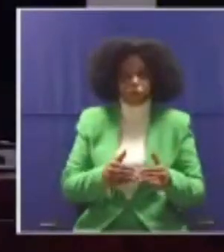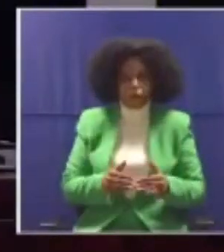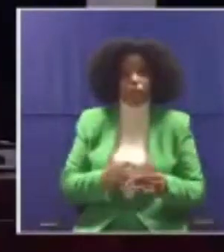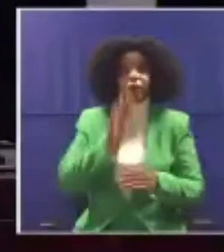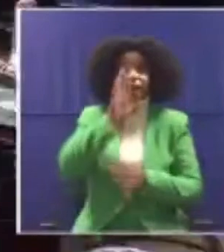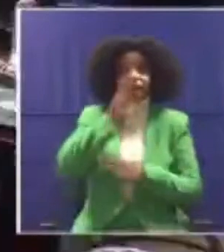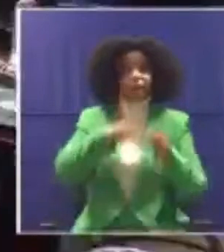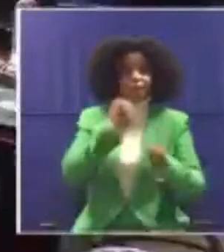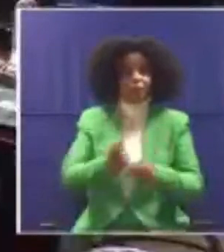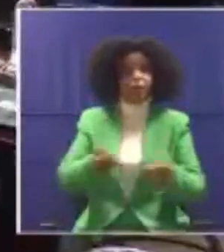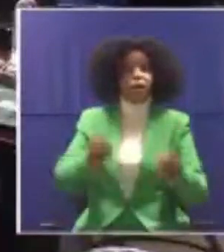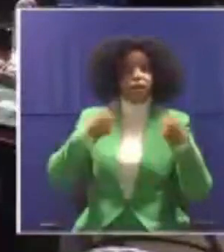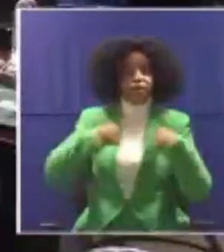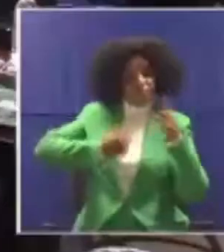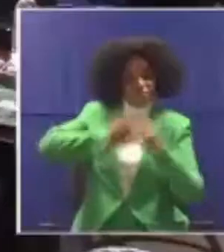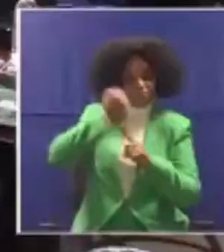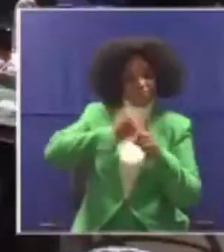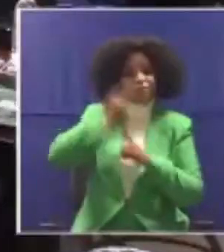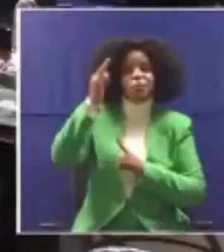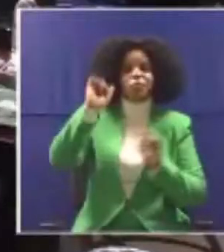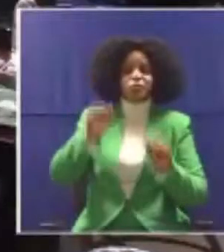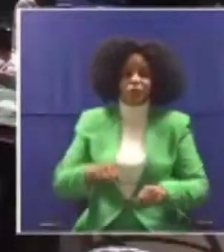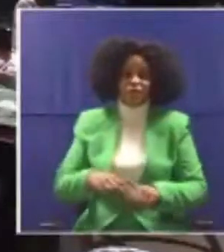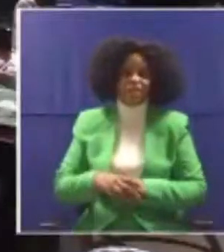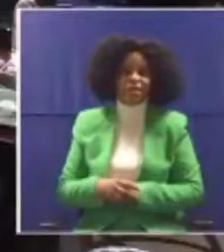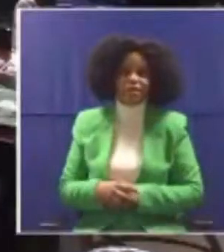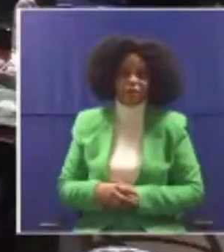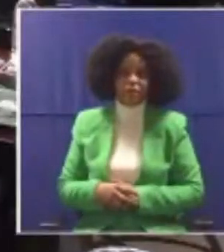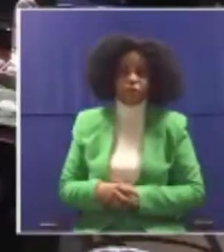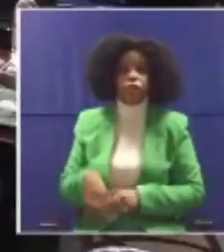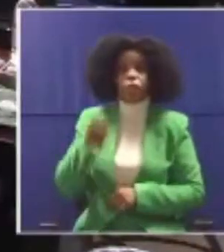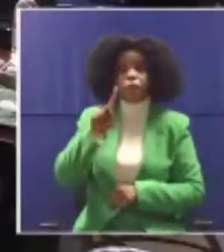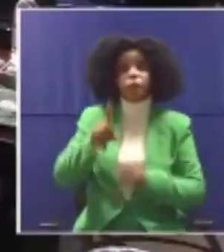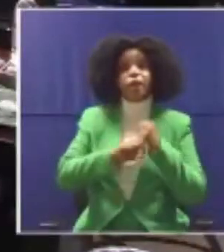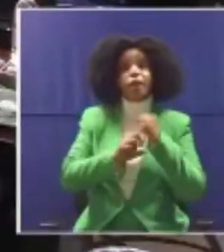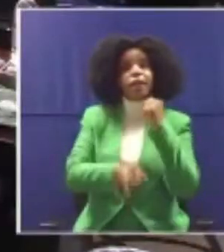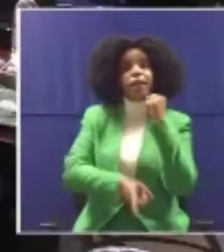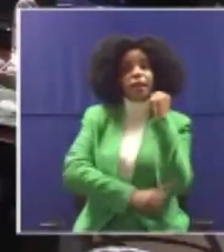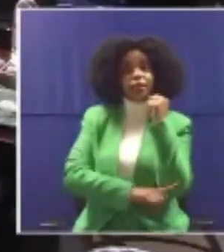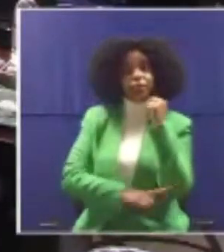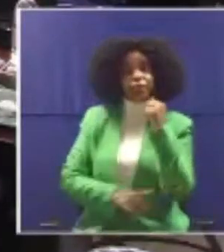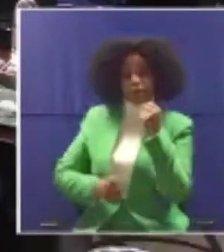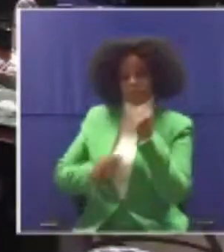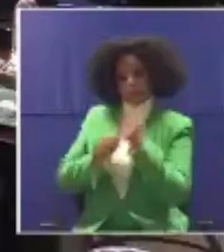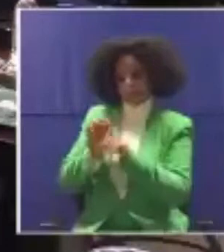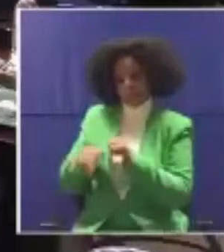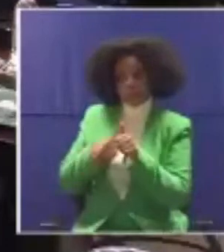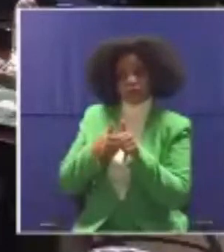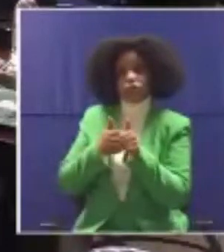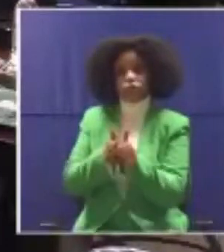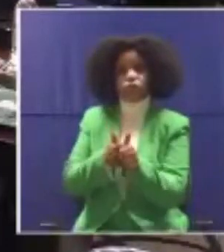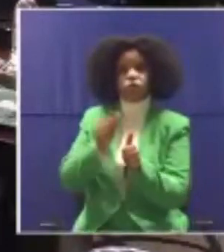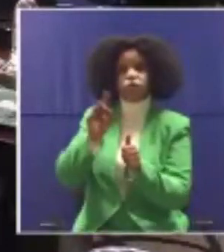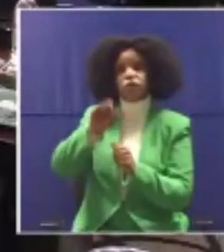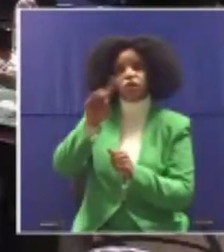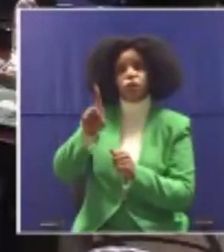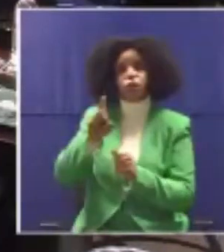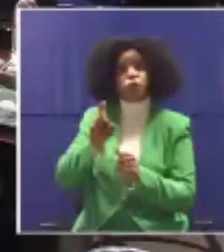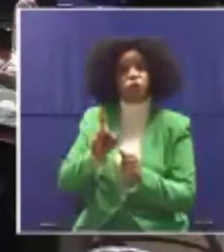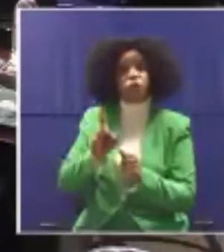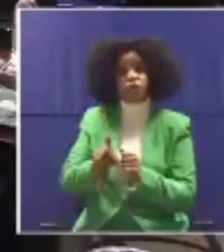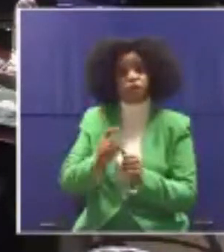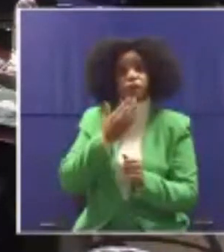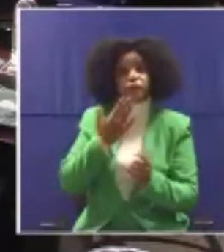Deputy President. The last supplementary question will be asked by the